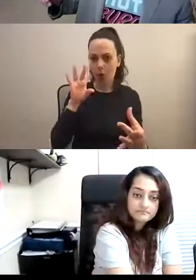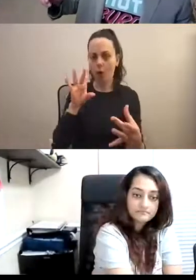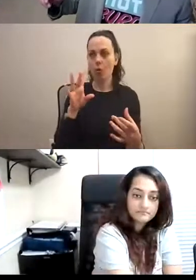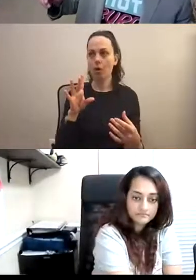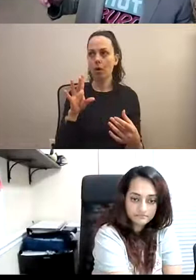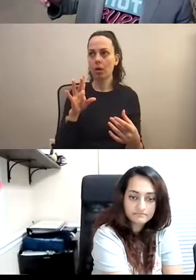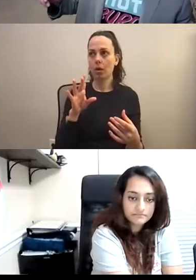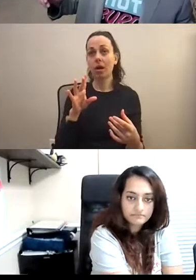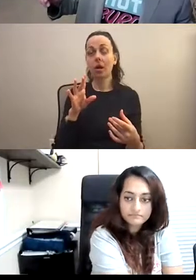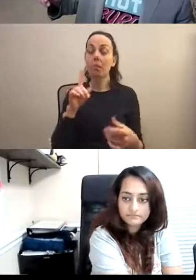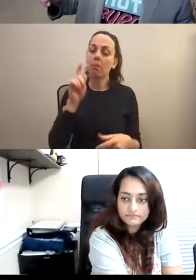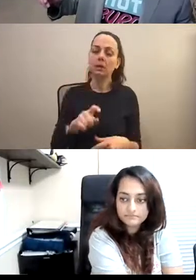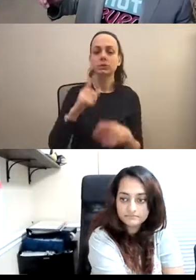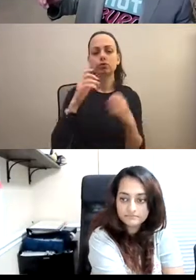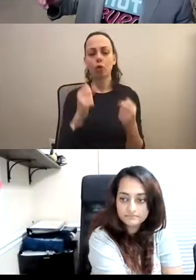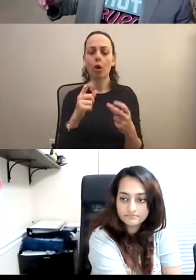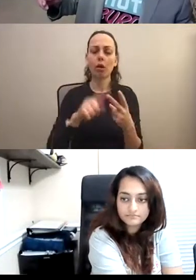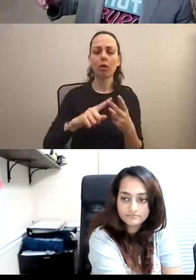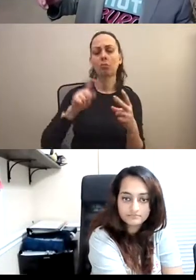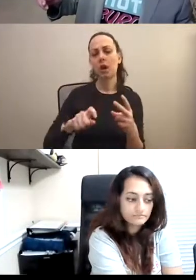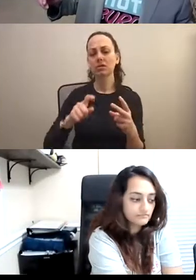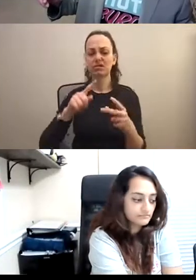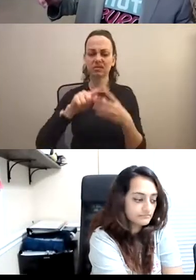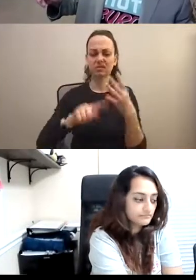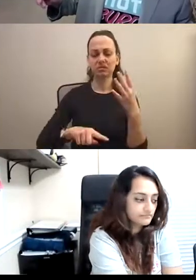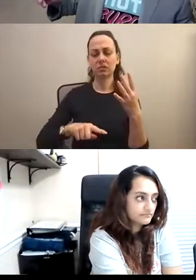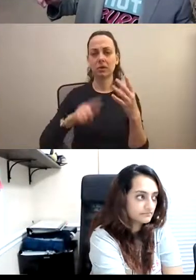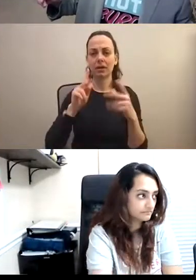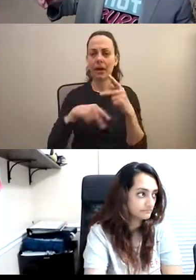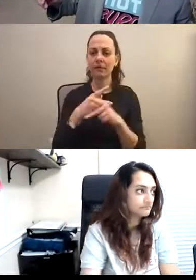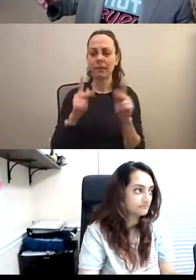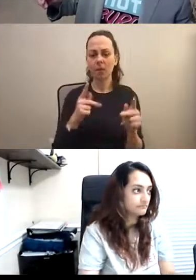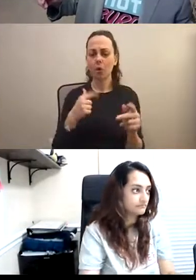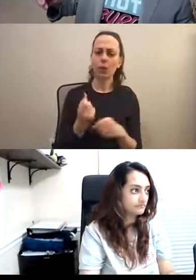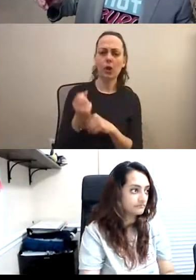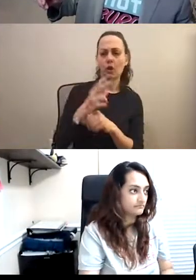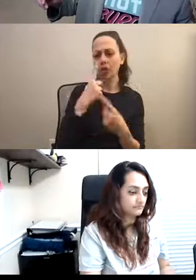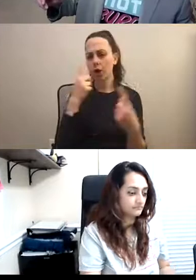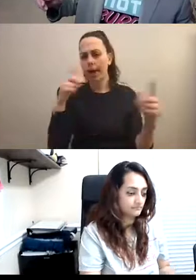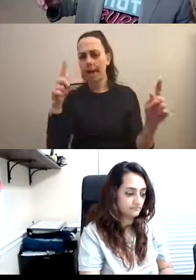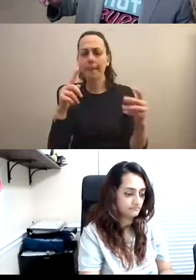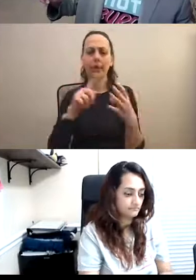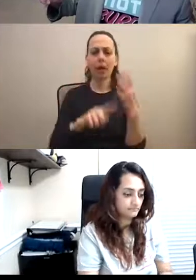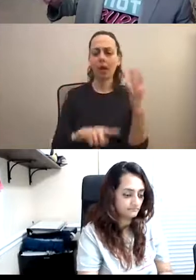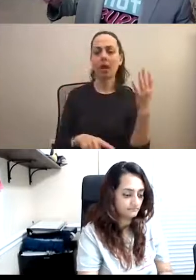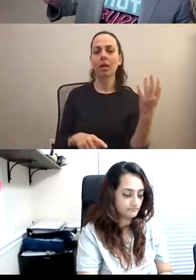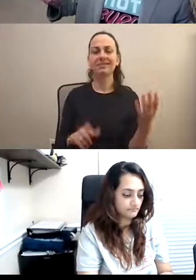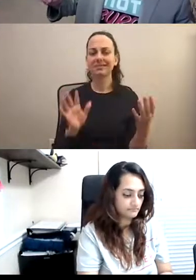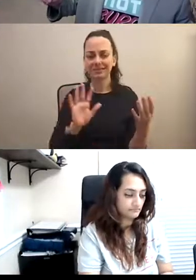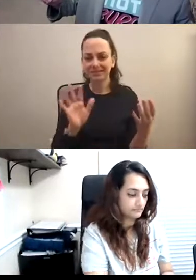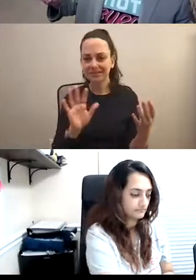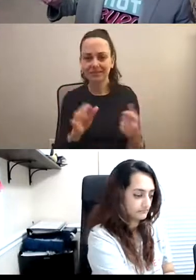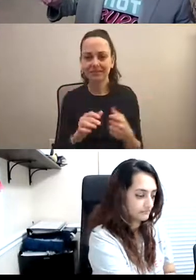we have to be strong. We have to be these people all the time. We're such overcomers with such inspiration and all this other stuff. No, like,